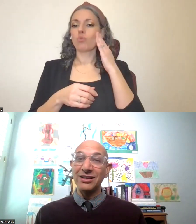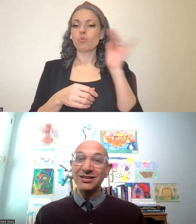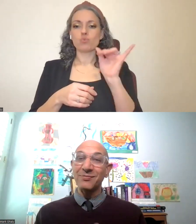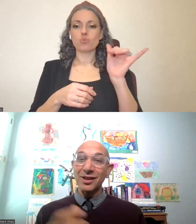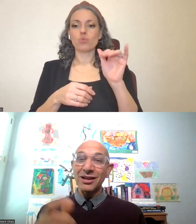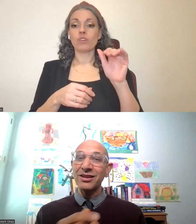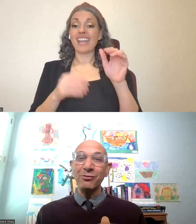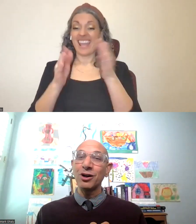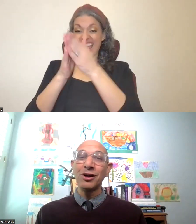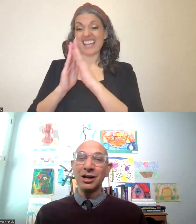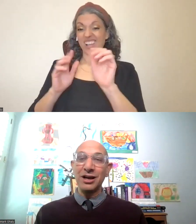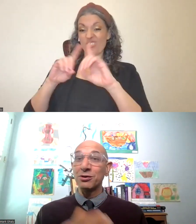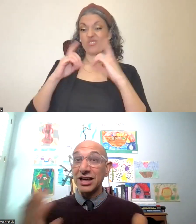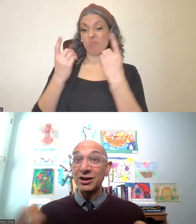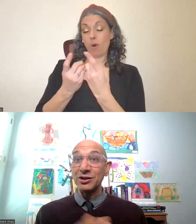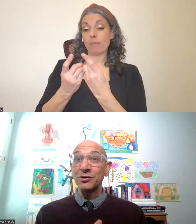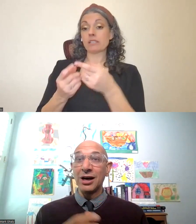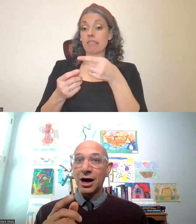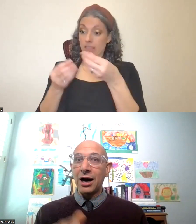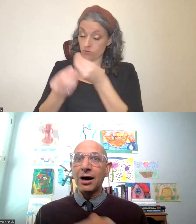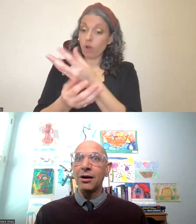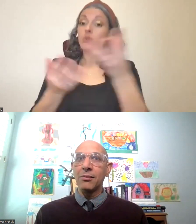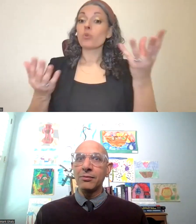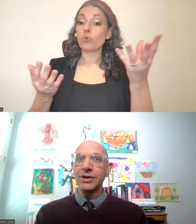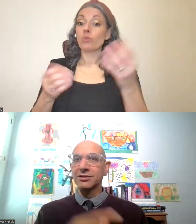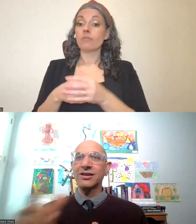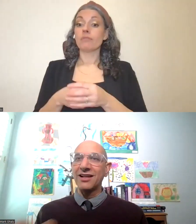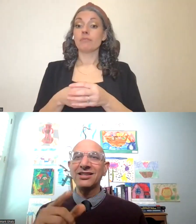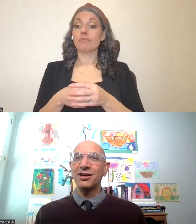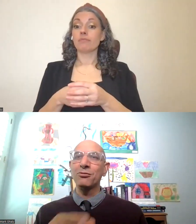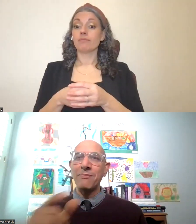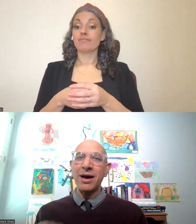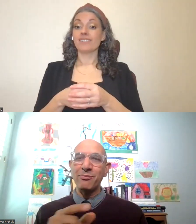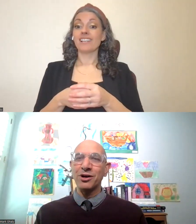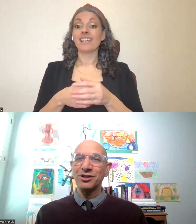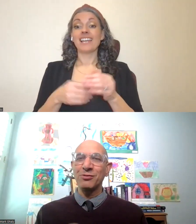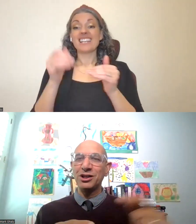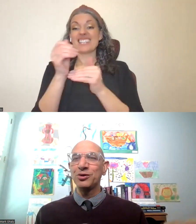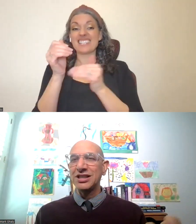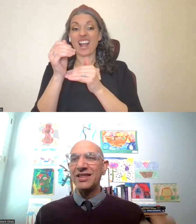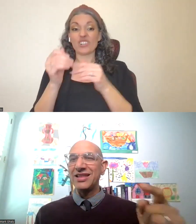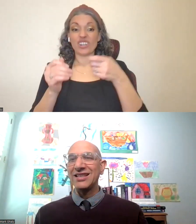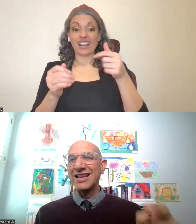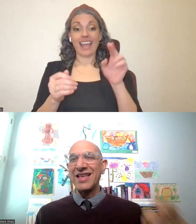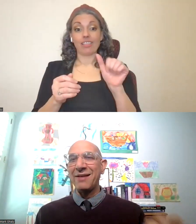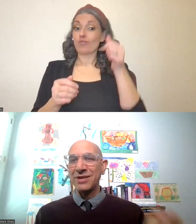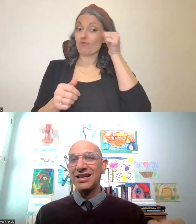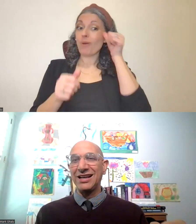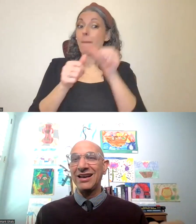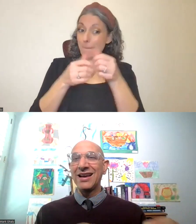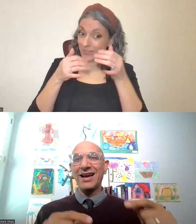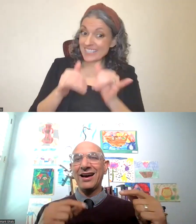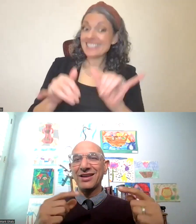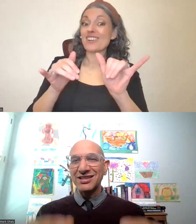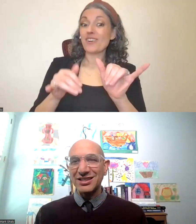department heads, they will tell you, Dr. Galley still remembers when you said this at that